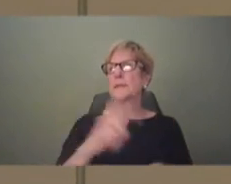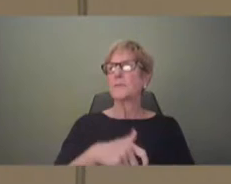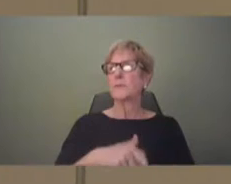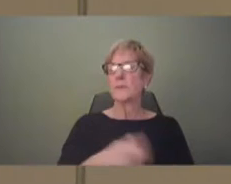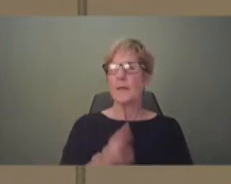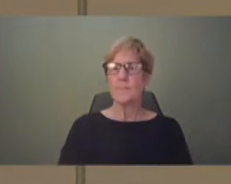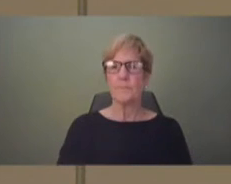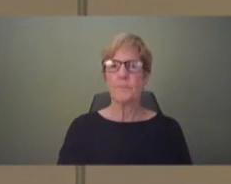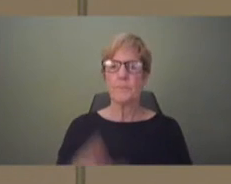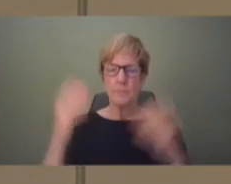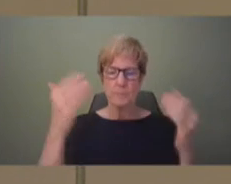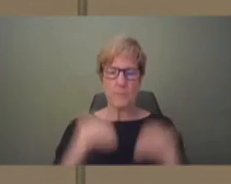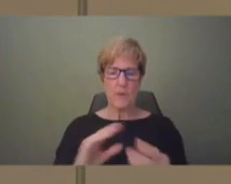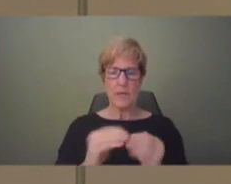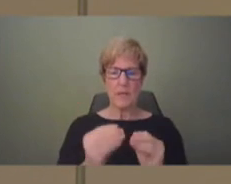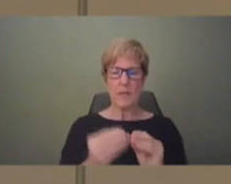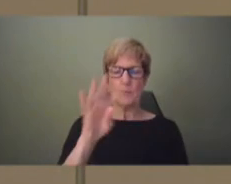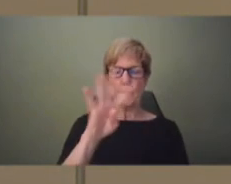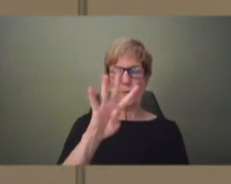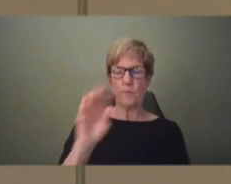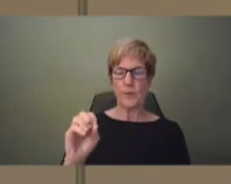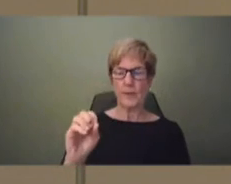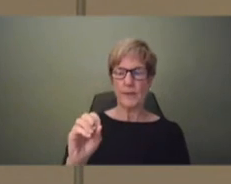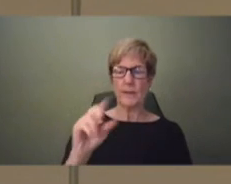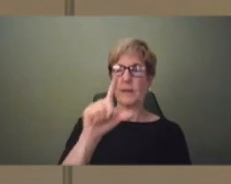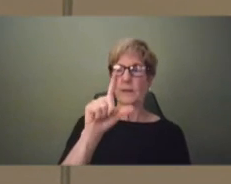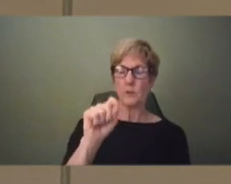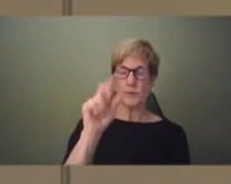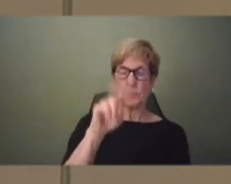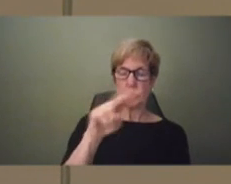move on to item number 40 rezoning petition